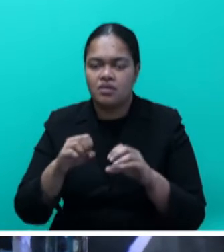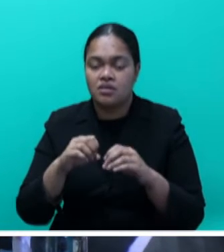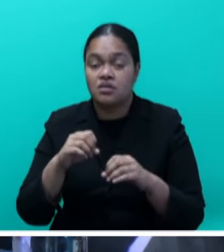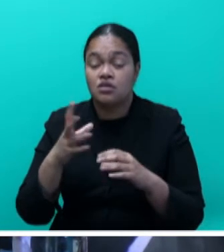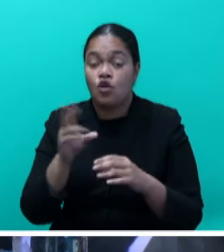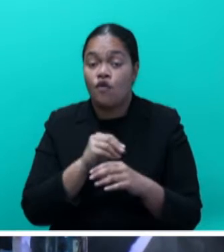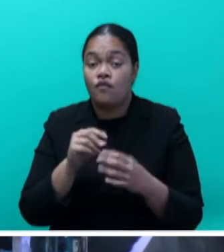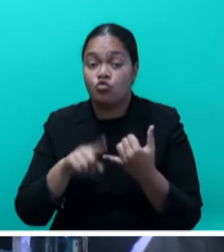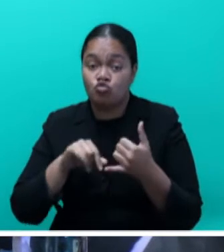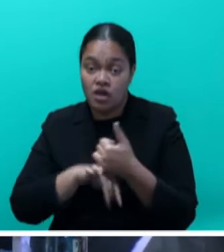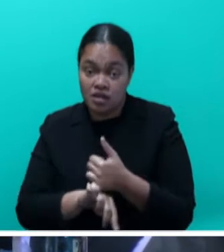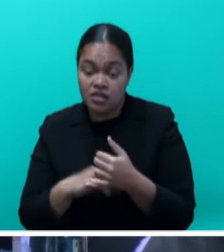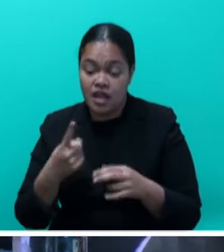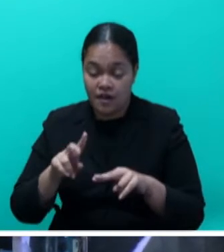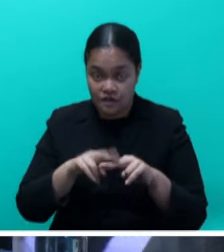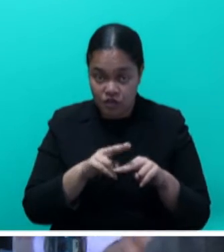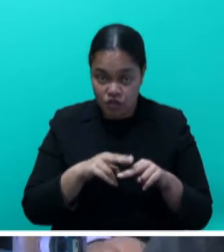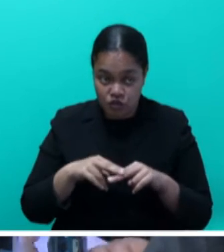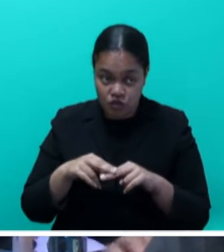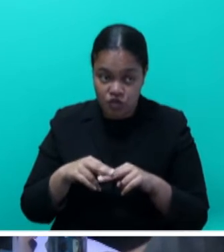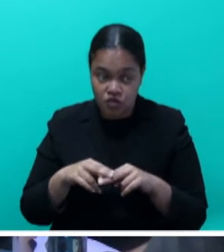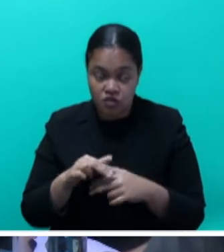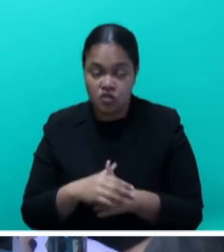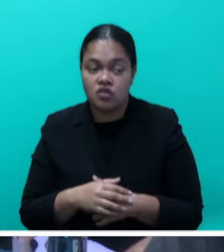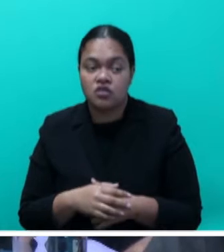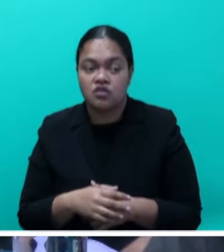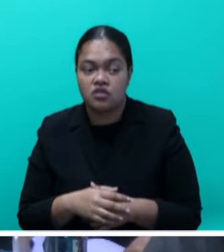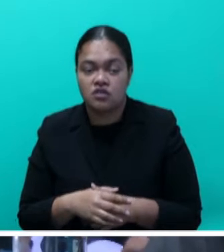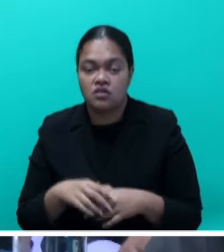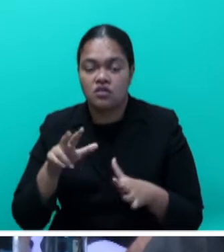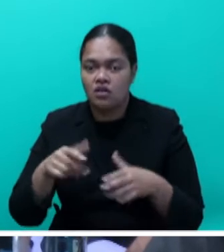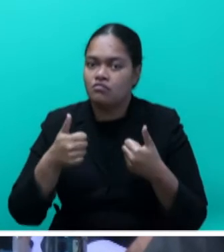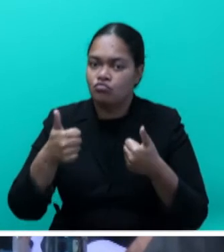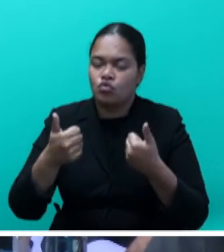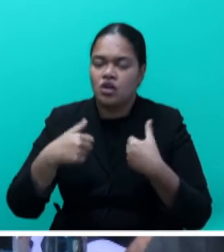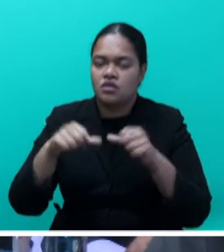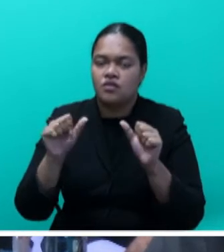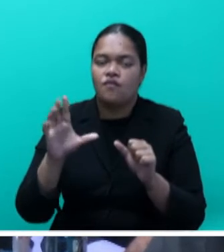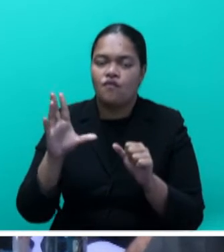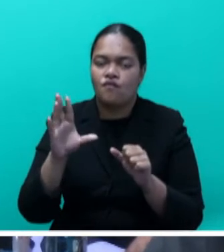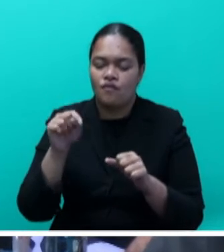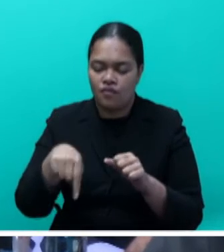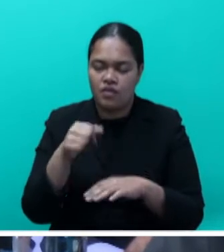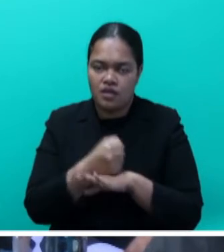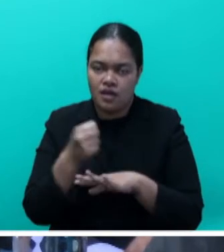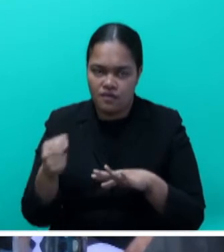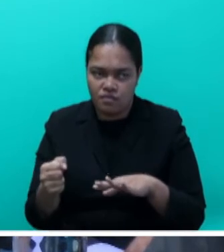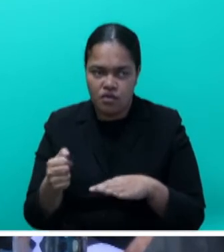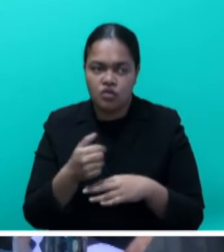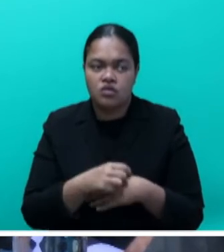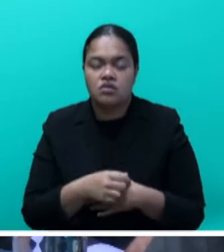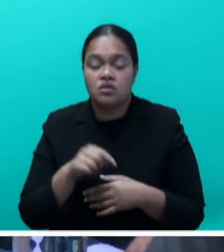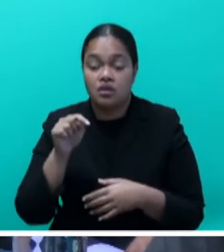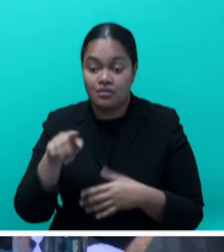and Fiji, which has been heralded as a great achievement by the coalition governments. We all know that the